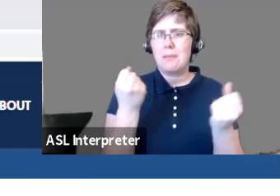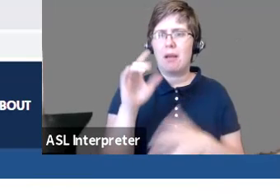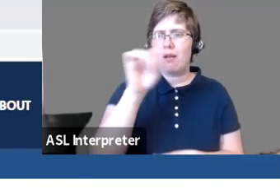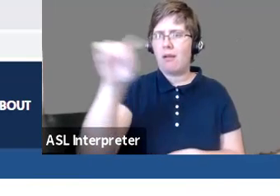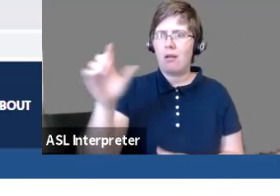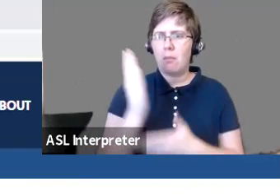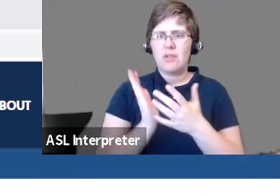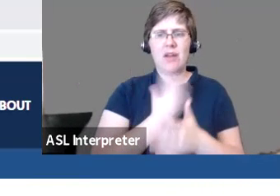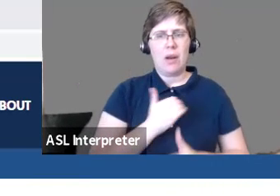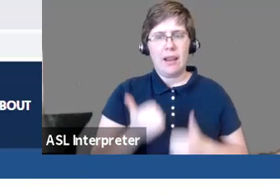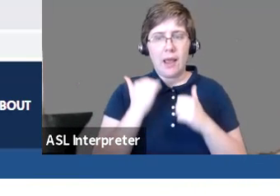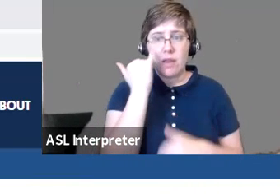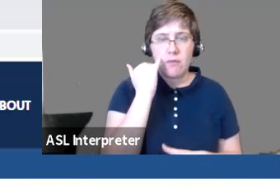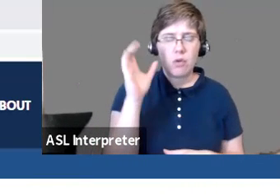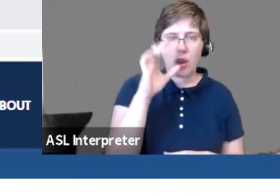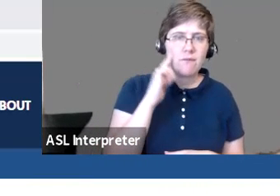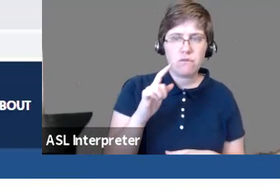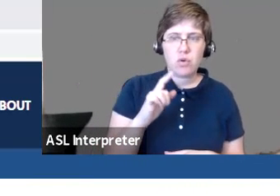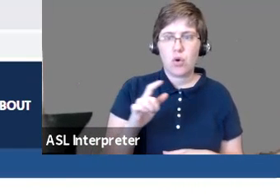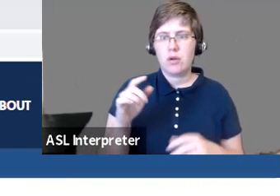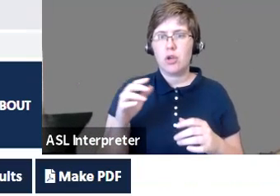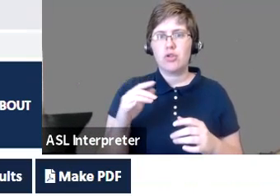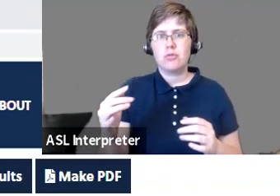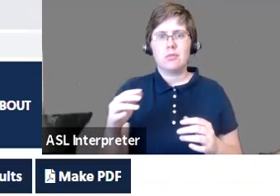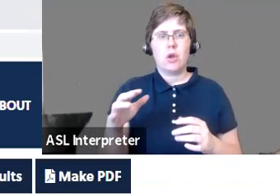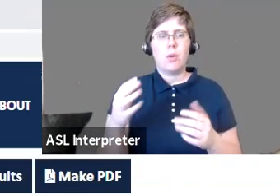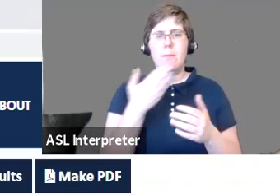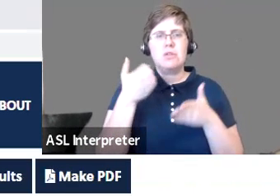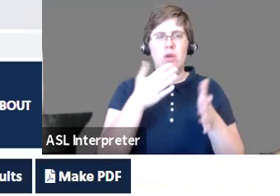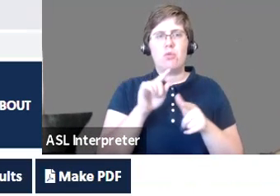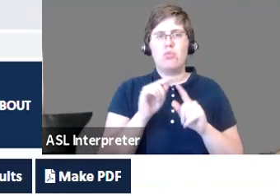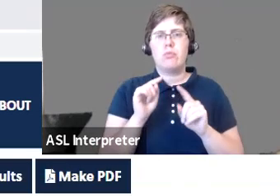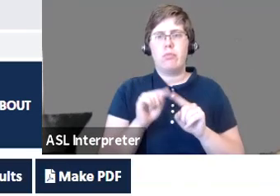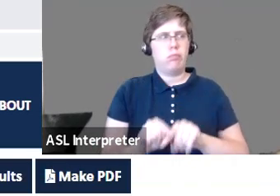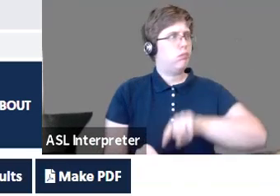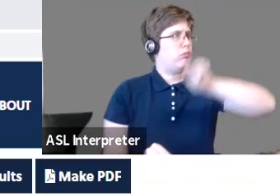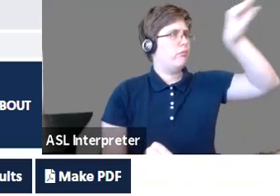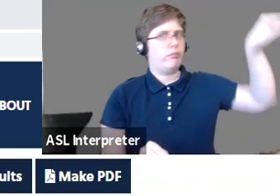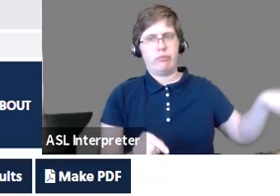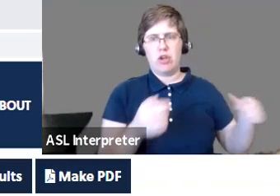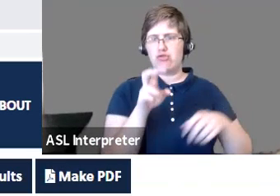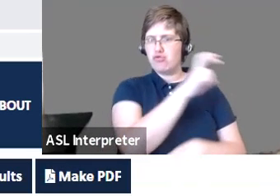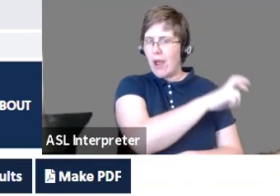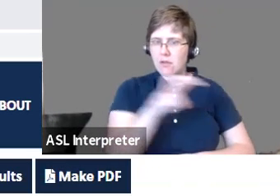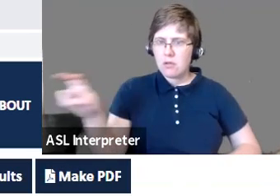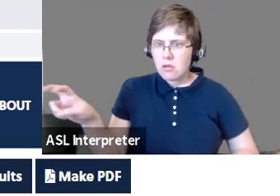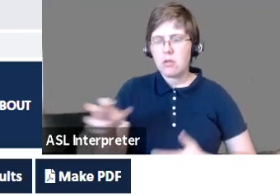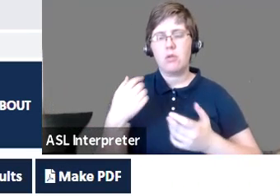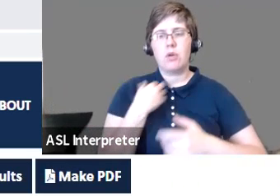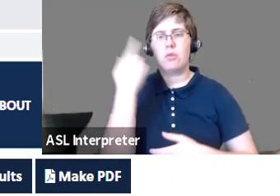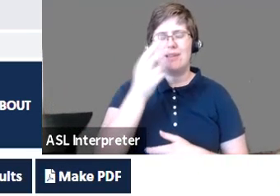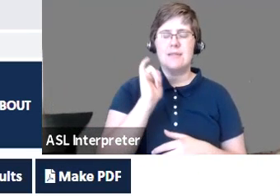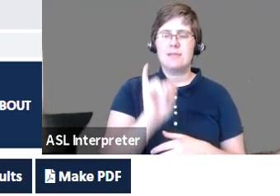of our life, whether it be looking for cross-country kind of, what's the best way to get there? But we realized was something that was